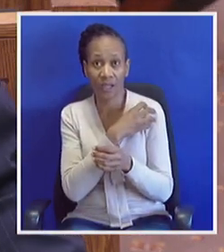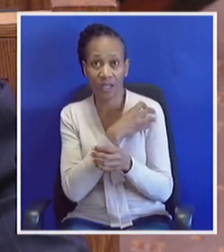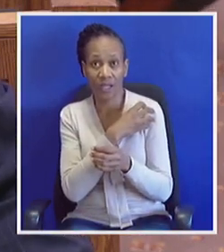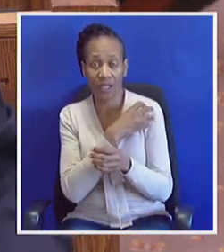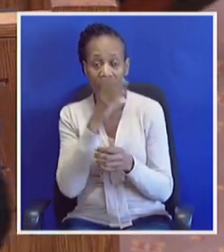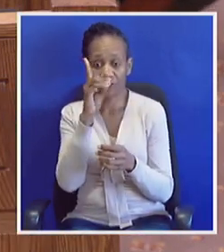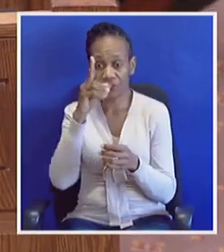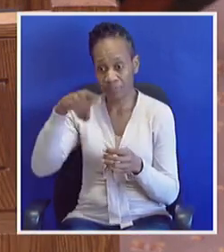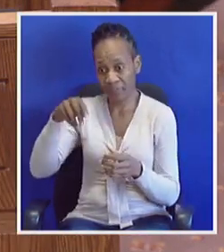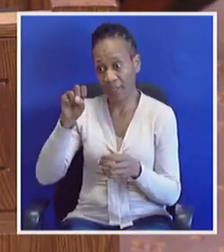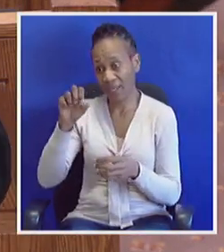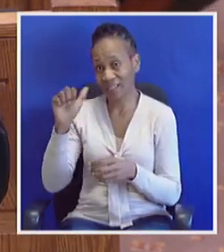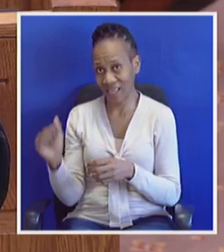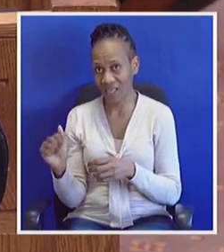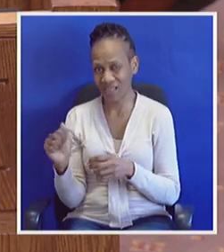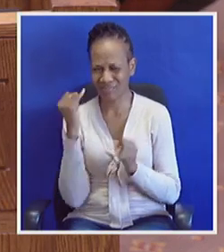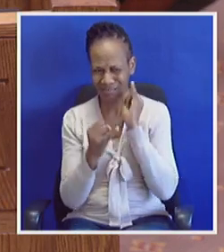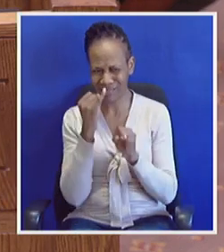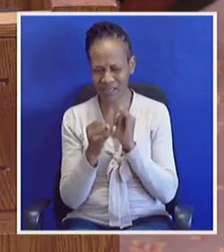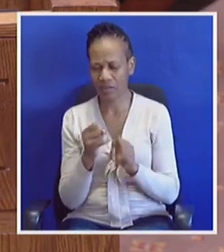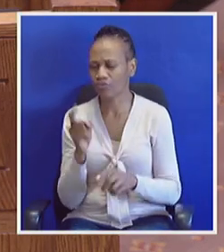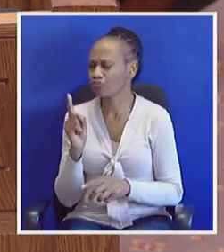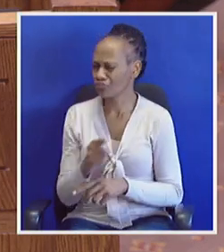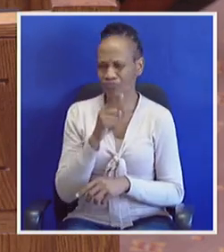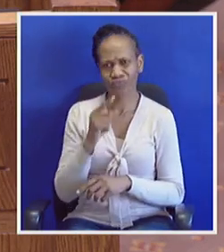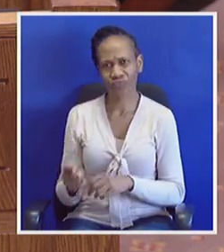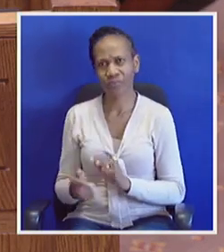Public service. Look, Chair. Order.